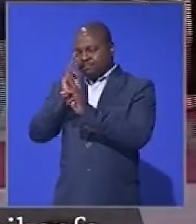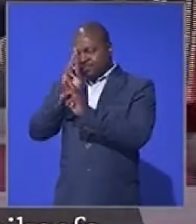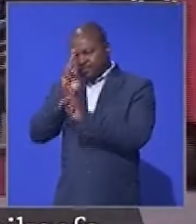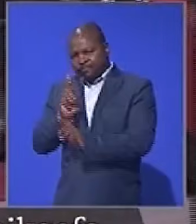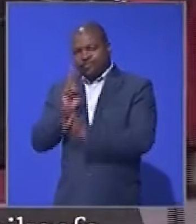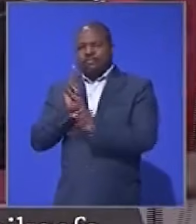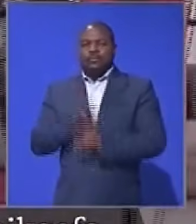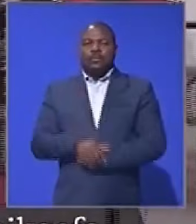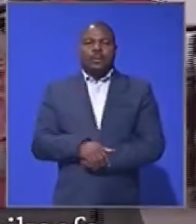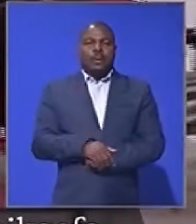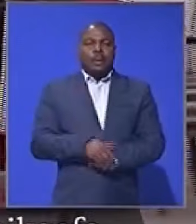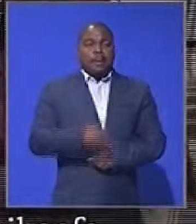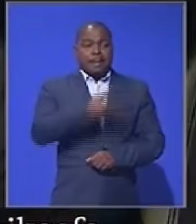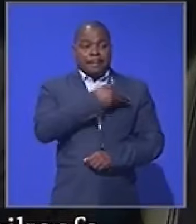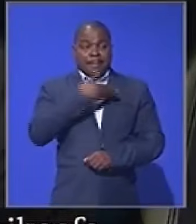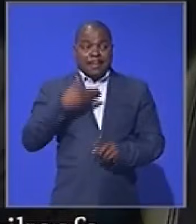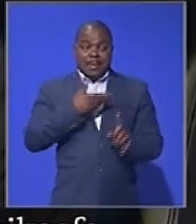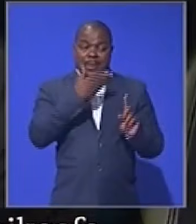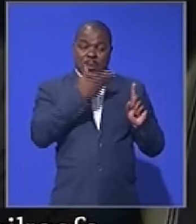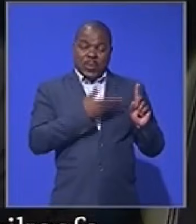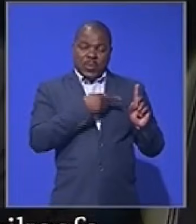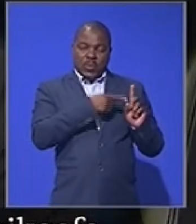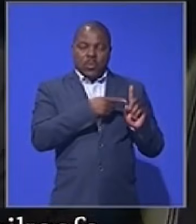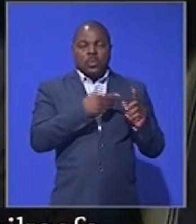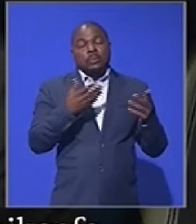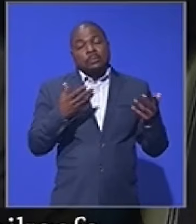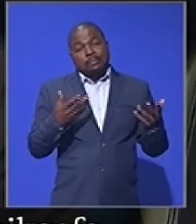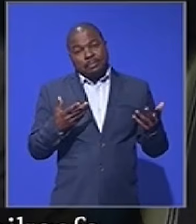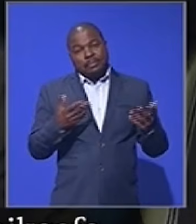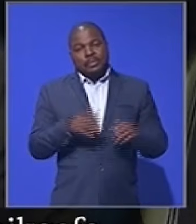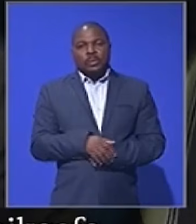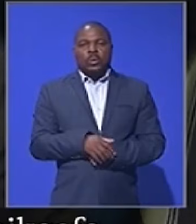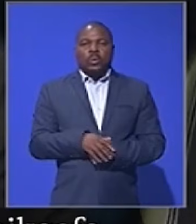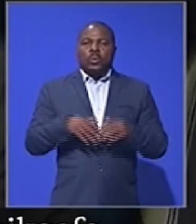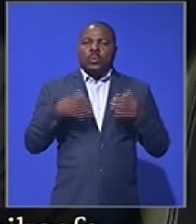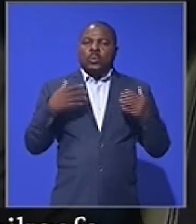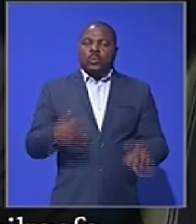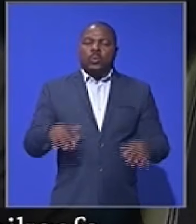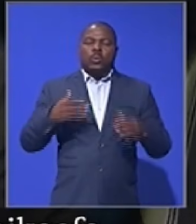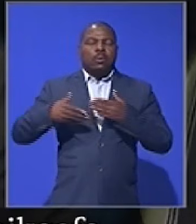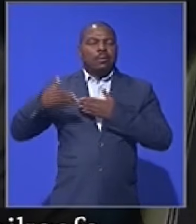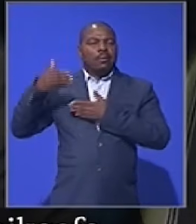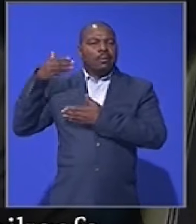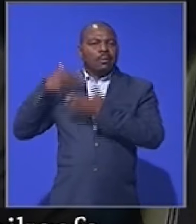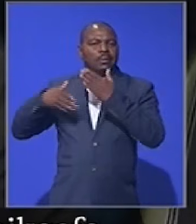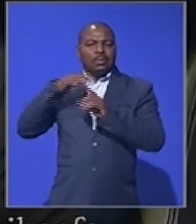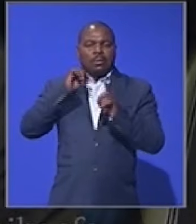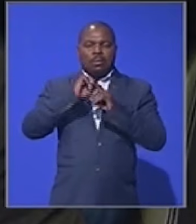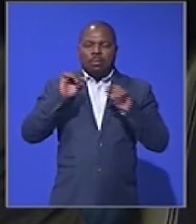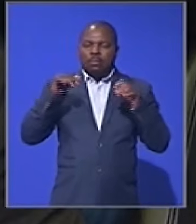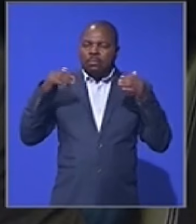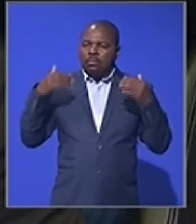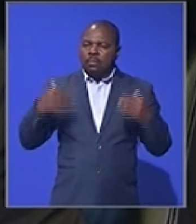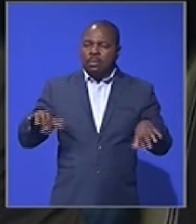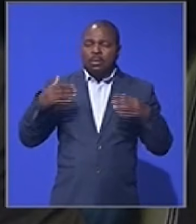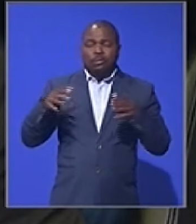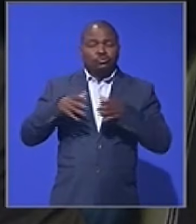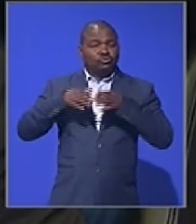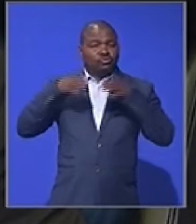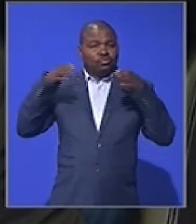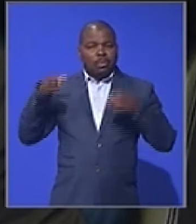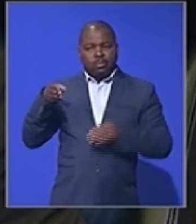with. Mokgoro o tlogetse boswa bo botona thata